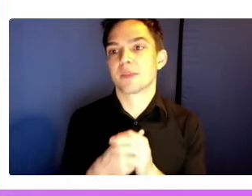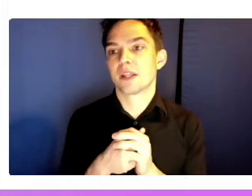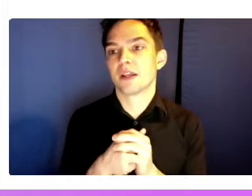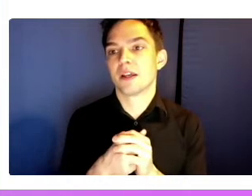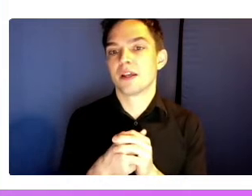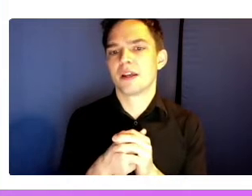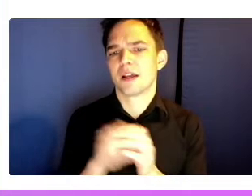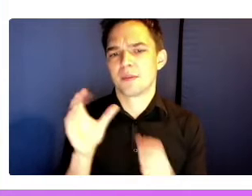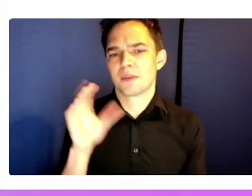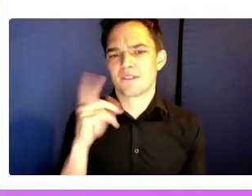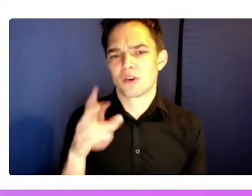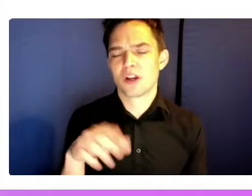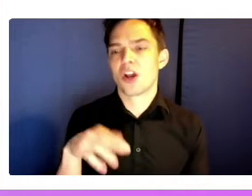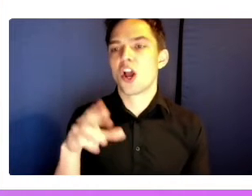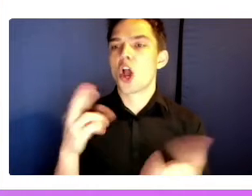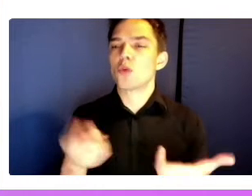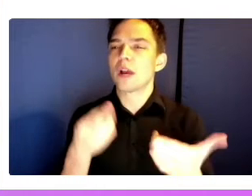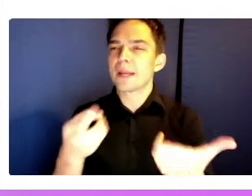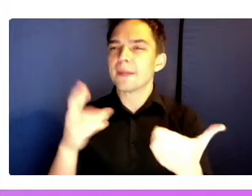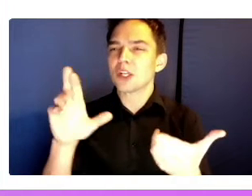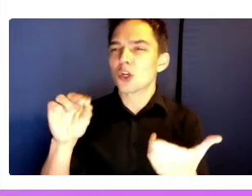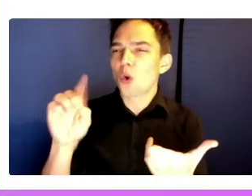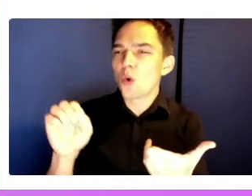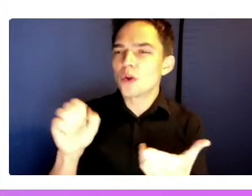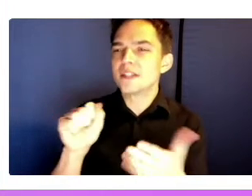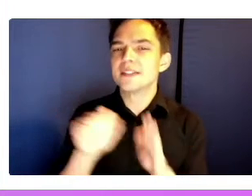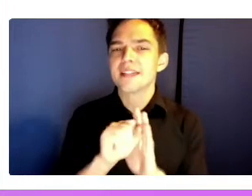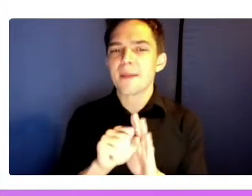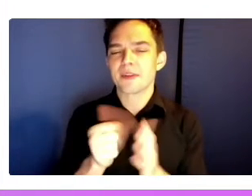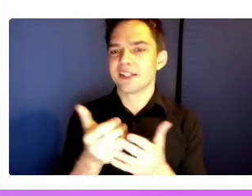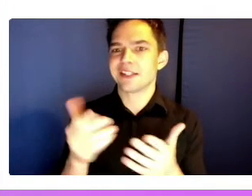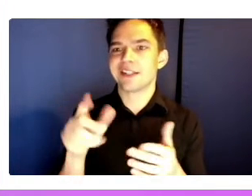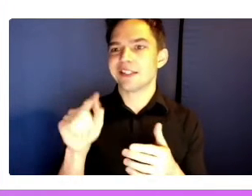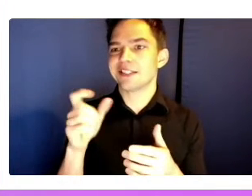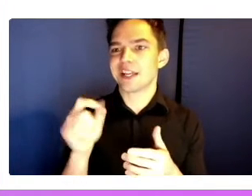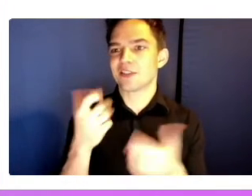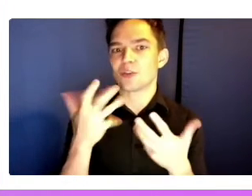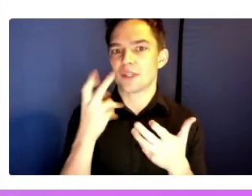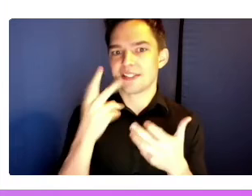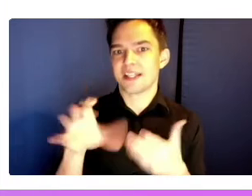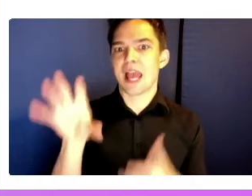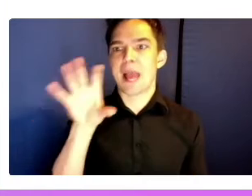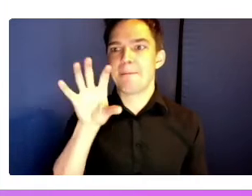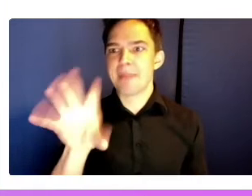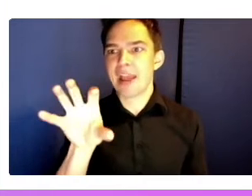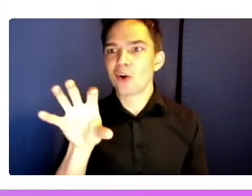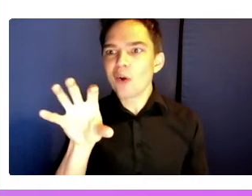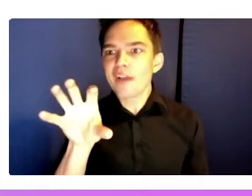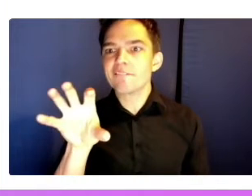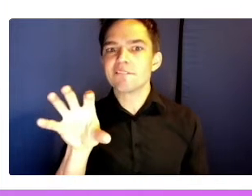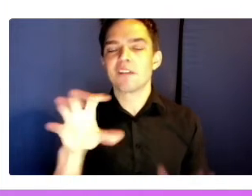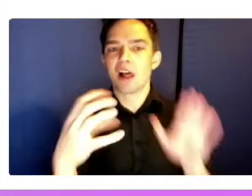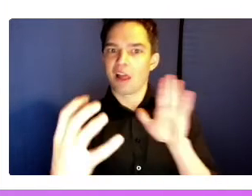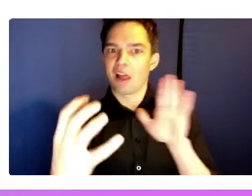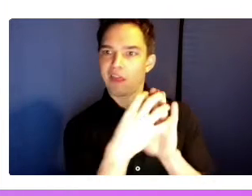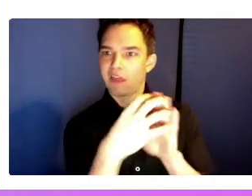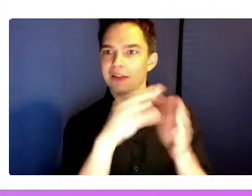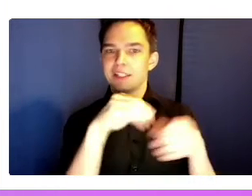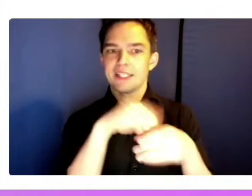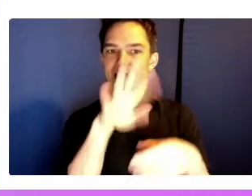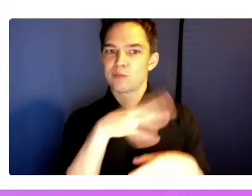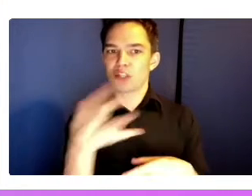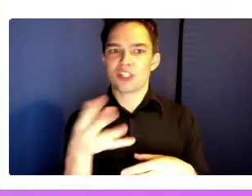I'm looking for it, like recommended code samples or any sort of text. We don't want to see a paragraph in a spreadsheet ever. That's